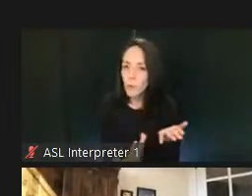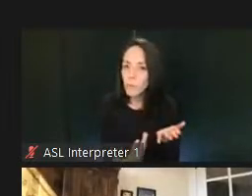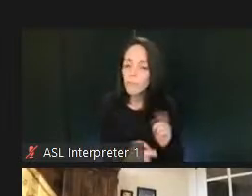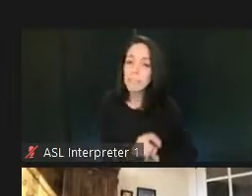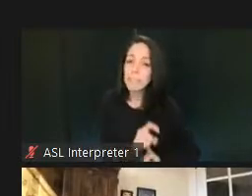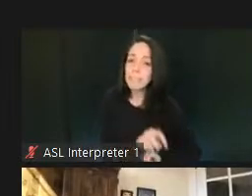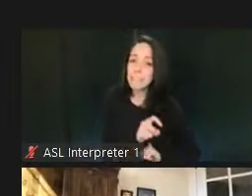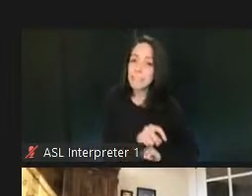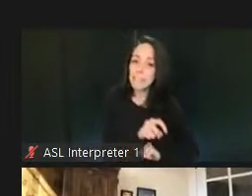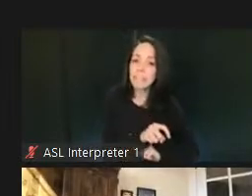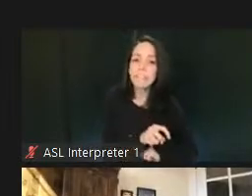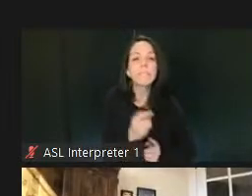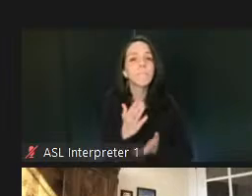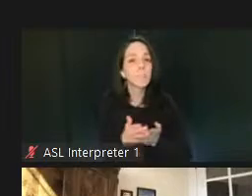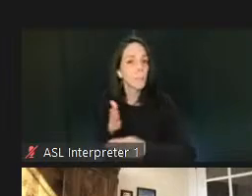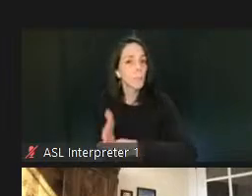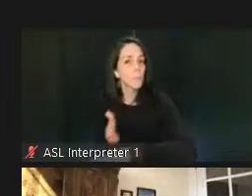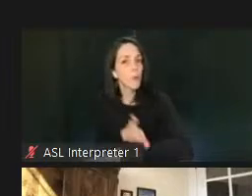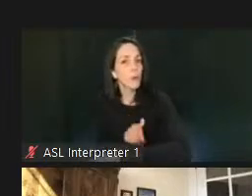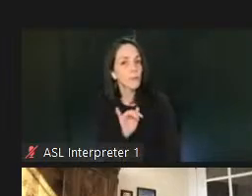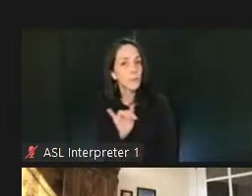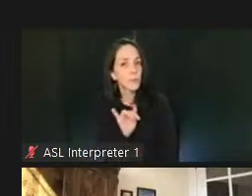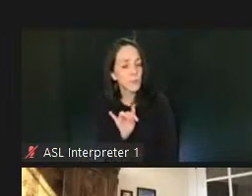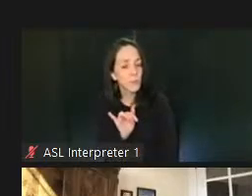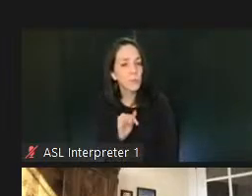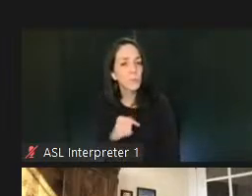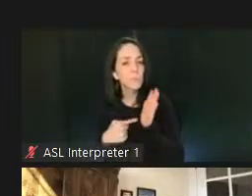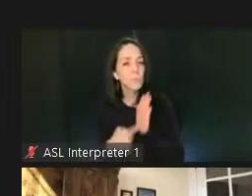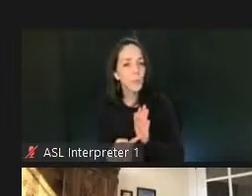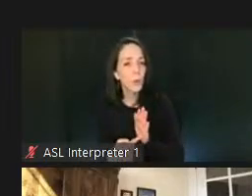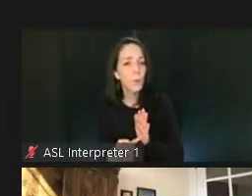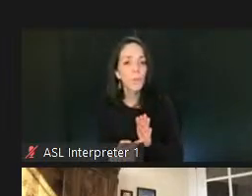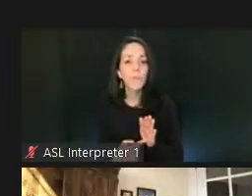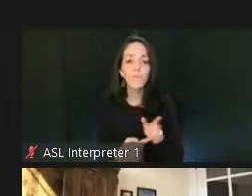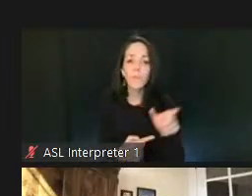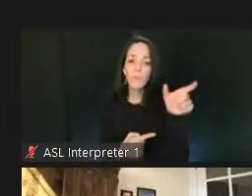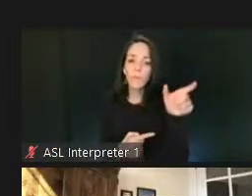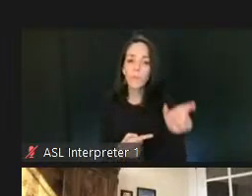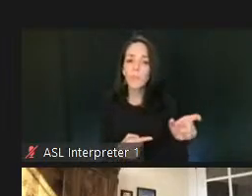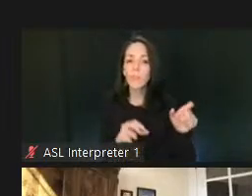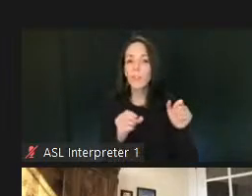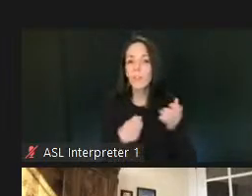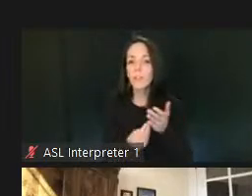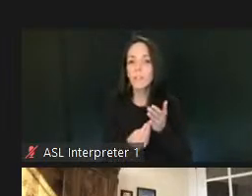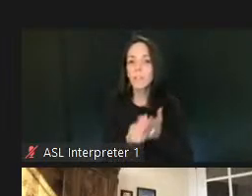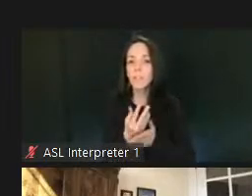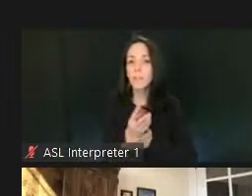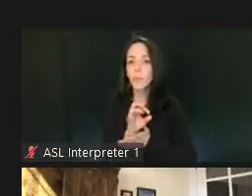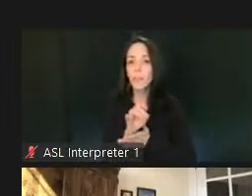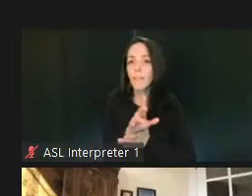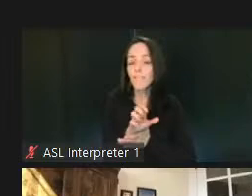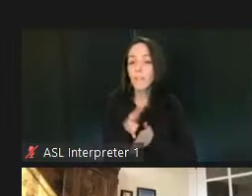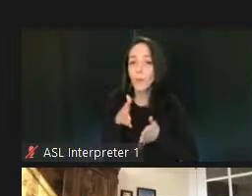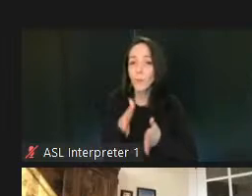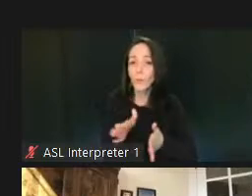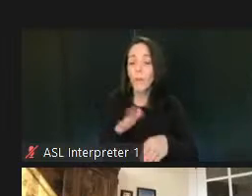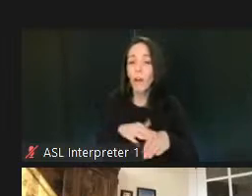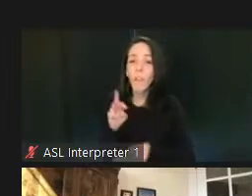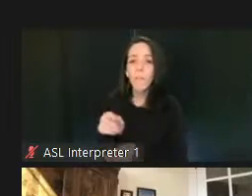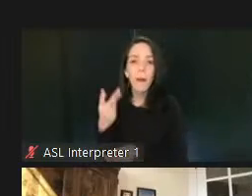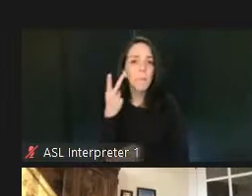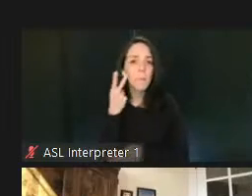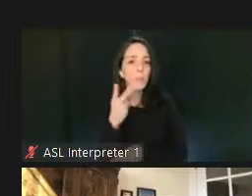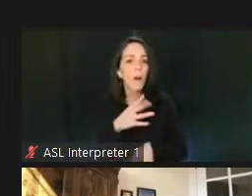and some progress to date. So this is the portion of Springville Road that on the map we just saw is in the